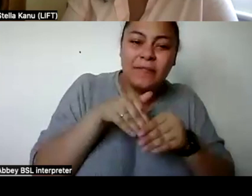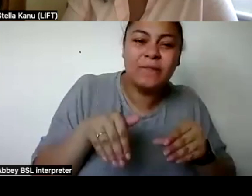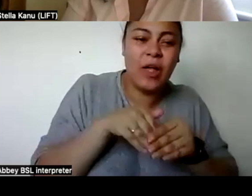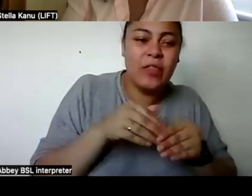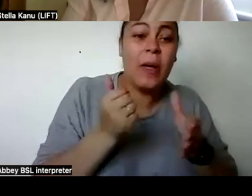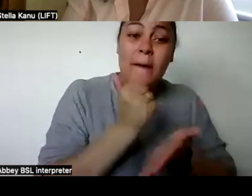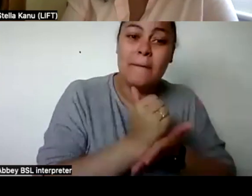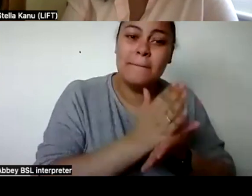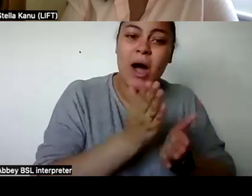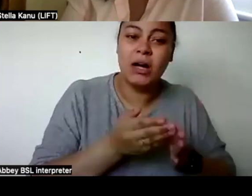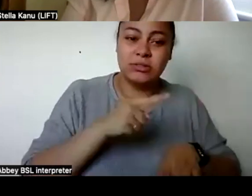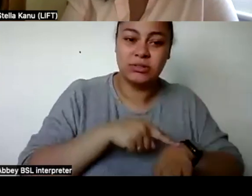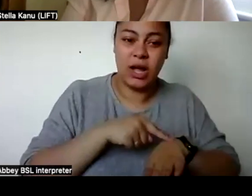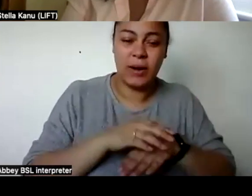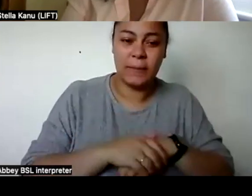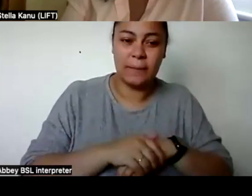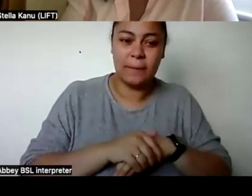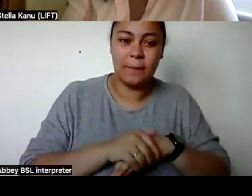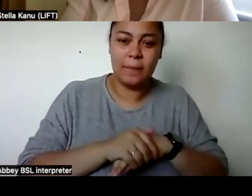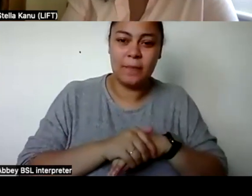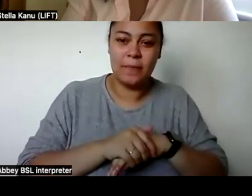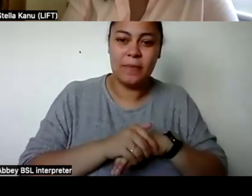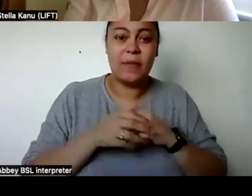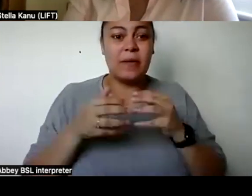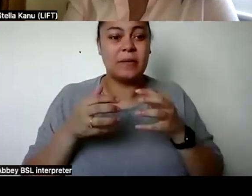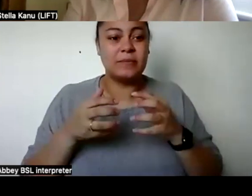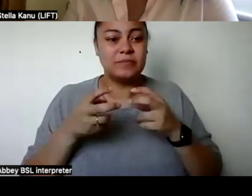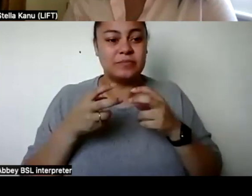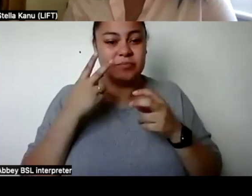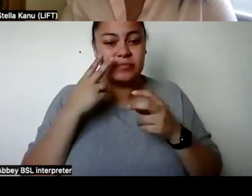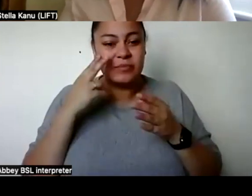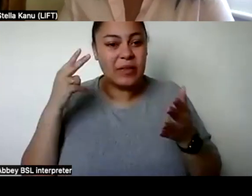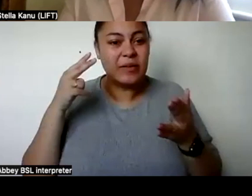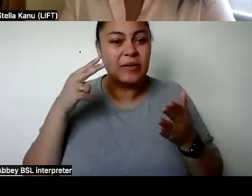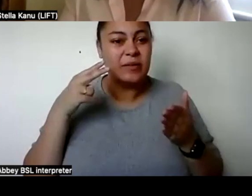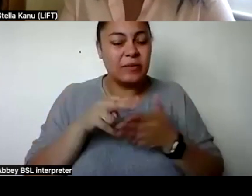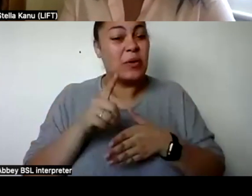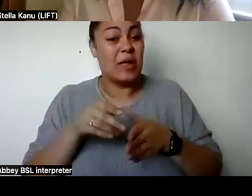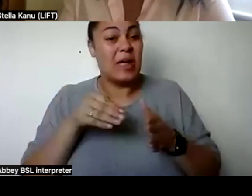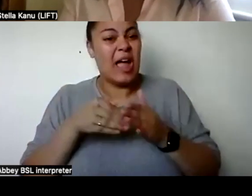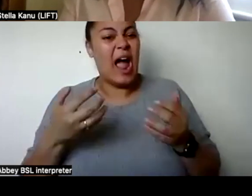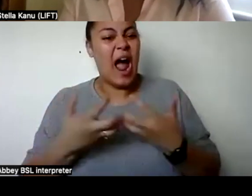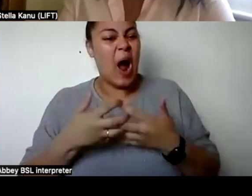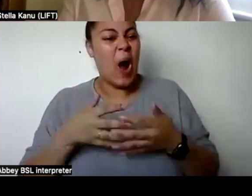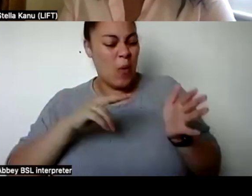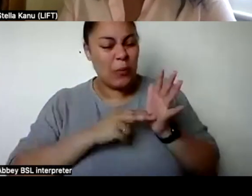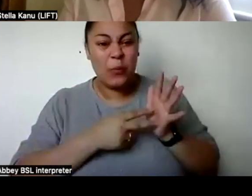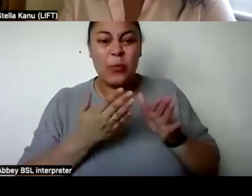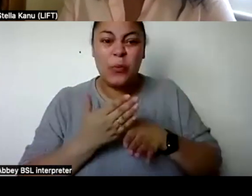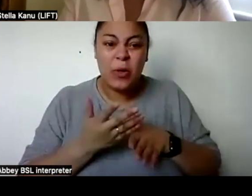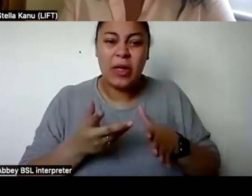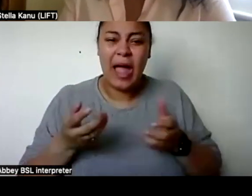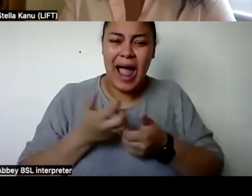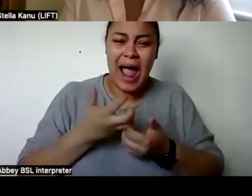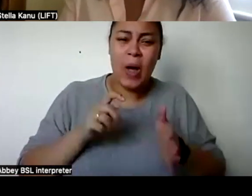maybe that gives them all sorts of things, an insight to organisational working, the power to influence how an organisation